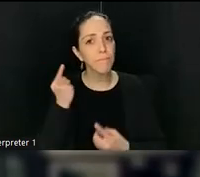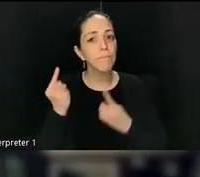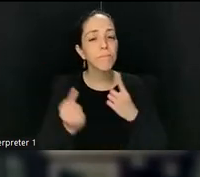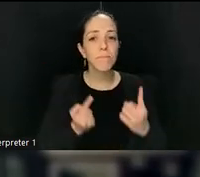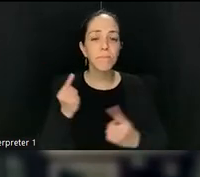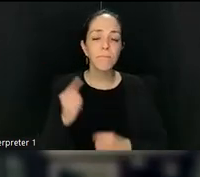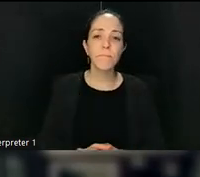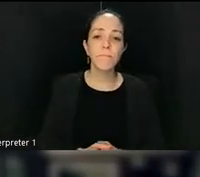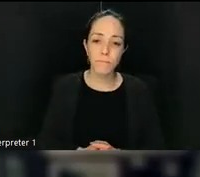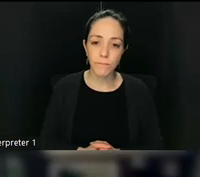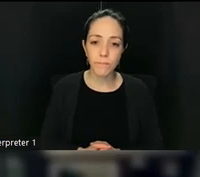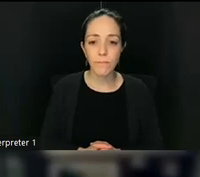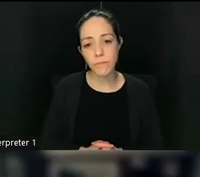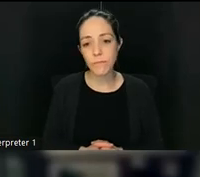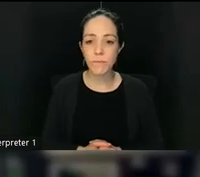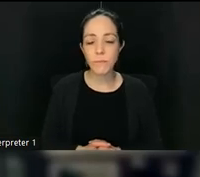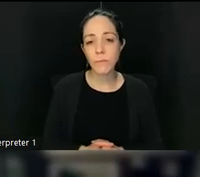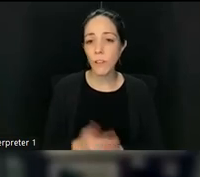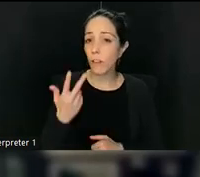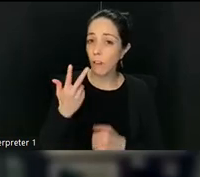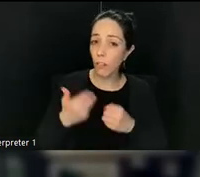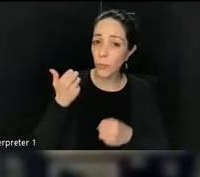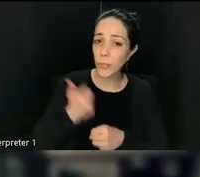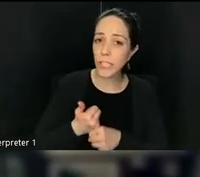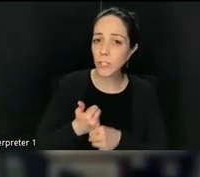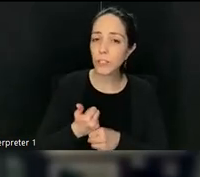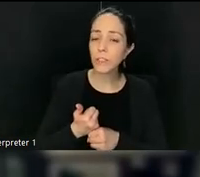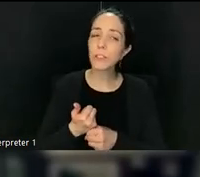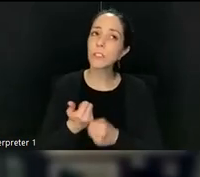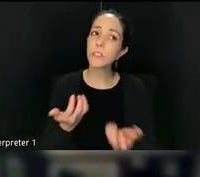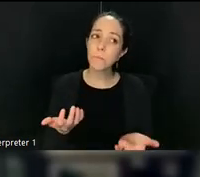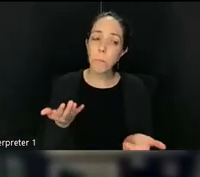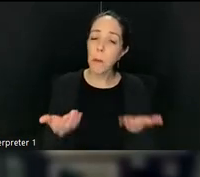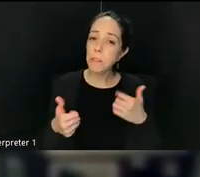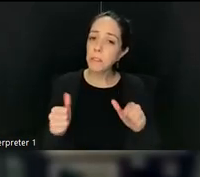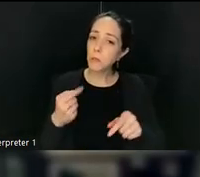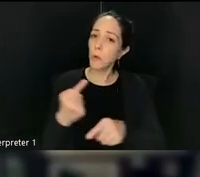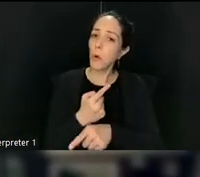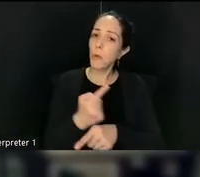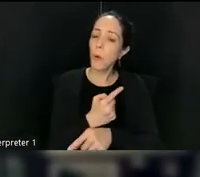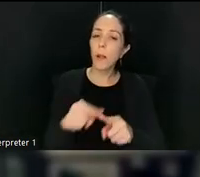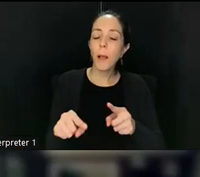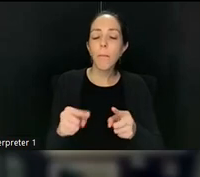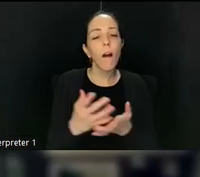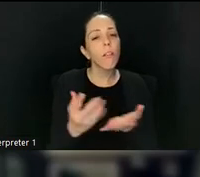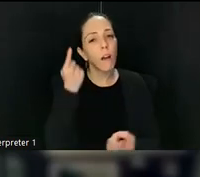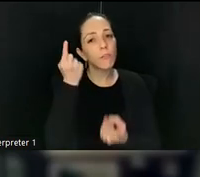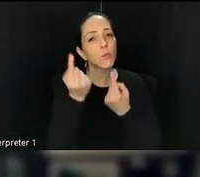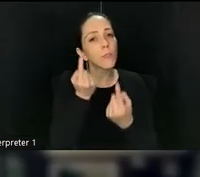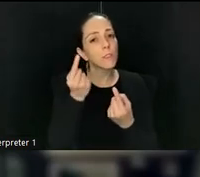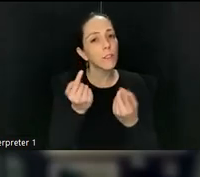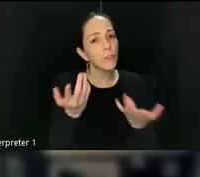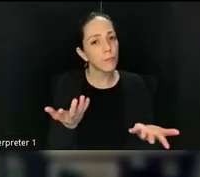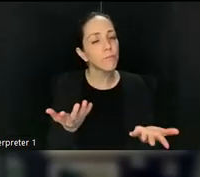won't say 3 years is too long. I just say there's a lot of things to consider in 3 years. So that's my comment. Thanks, guys.